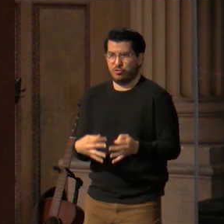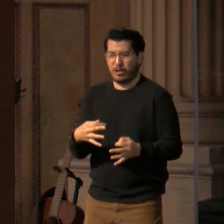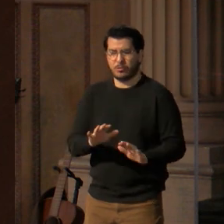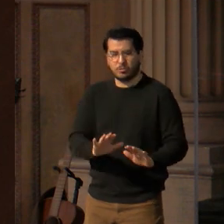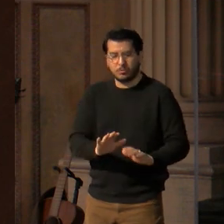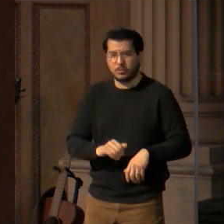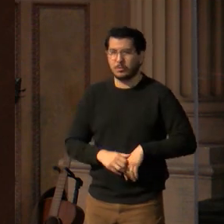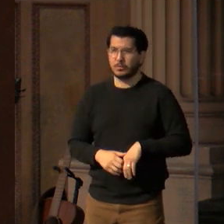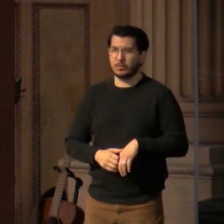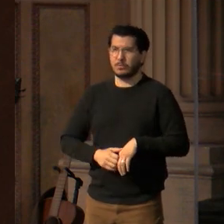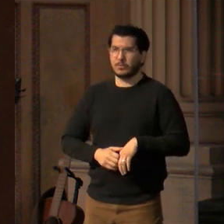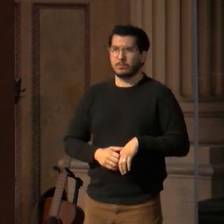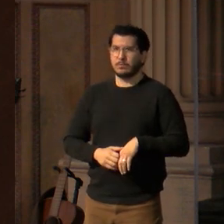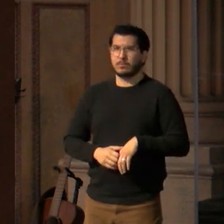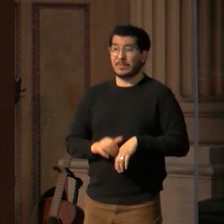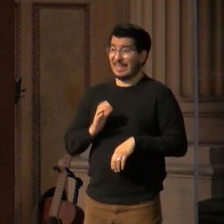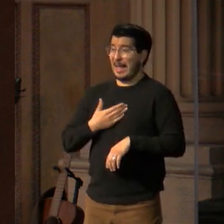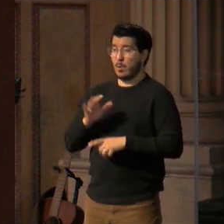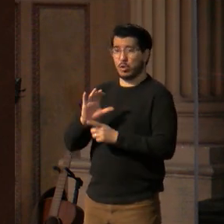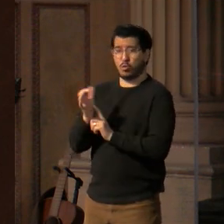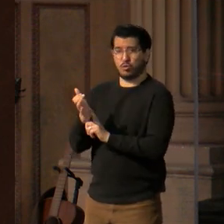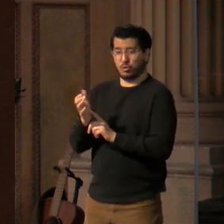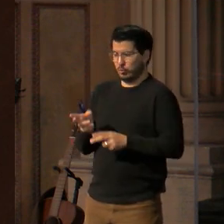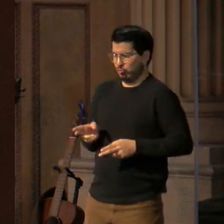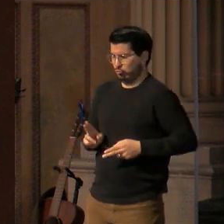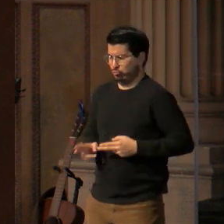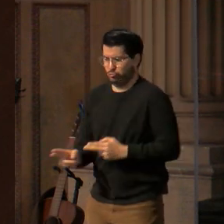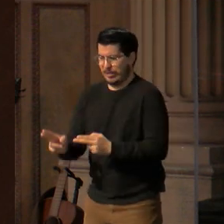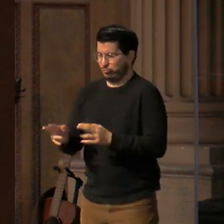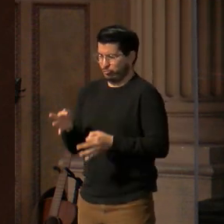In our culture, rush to judgment is considered to be a virtue.